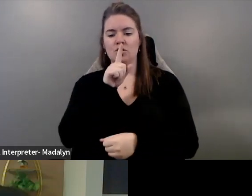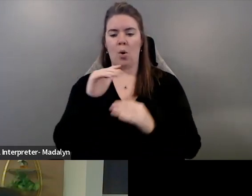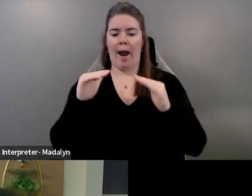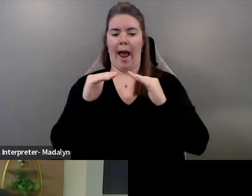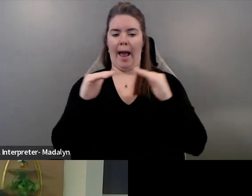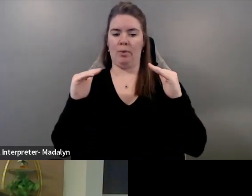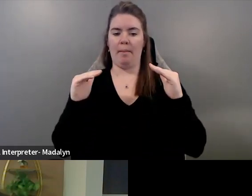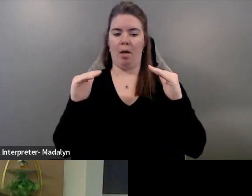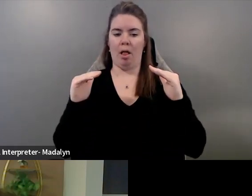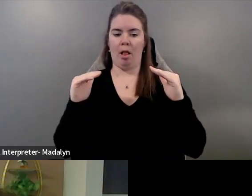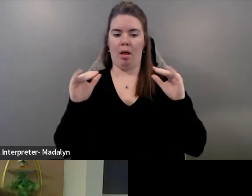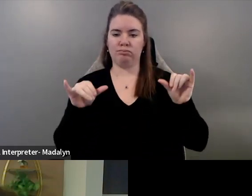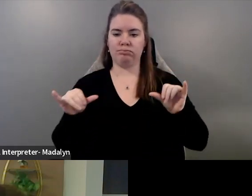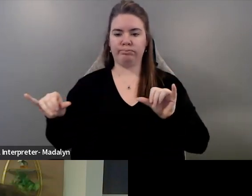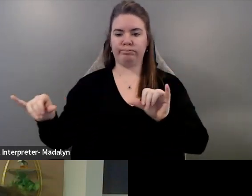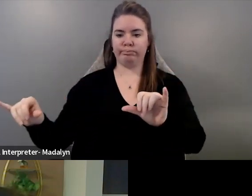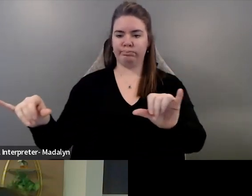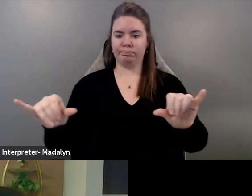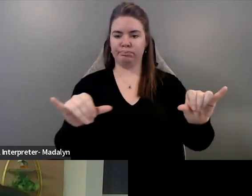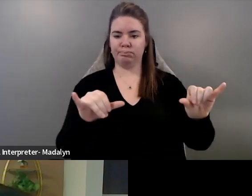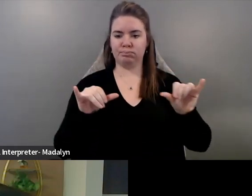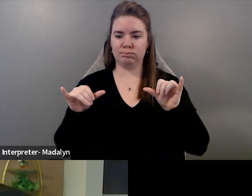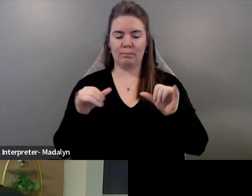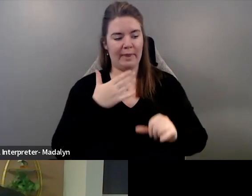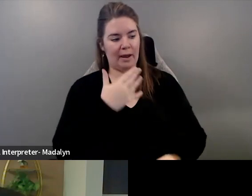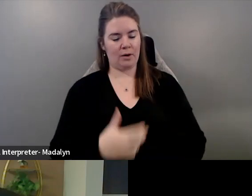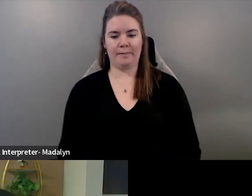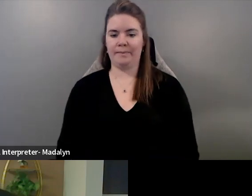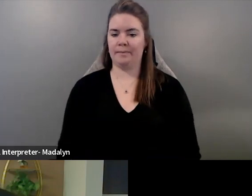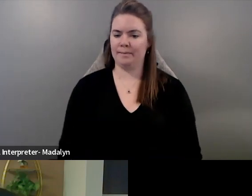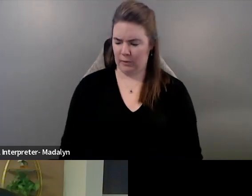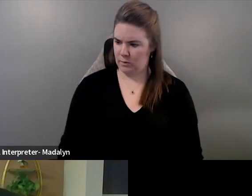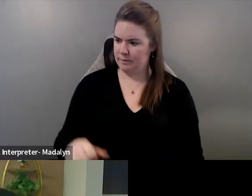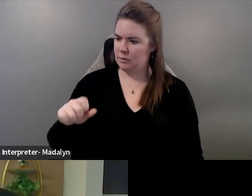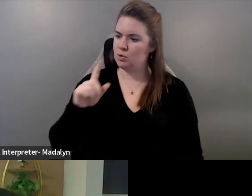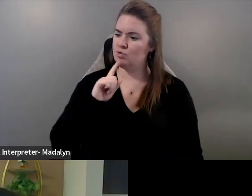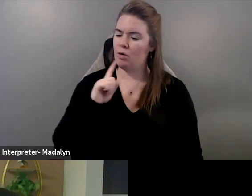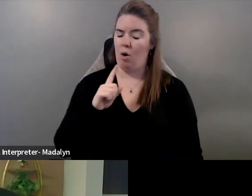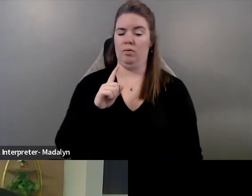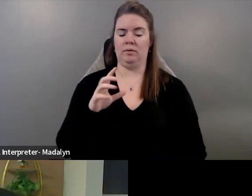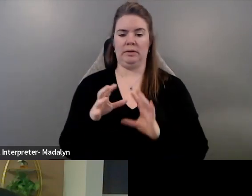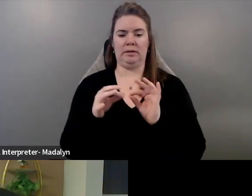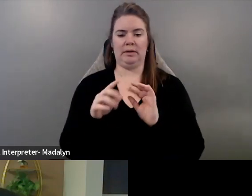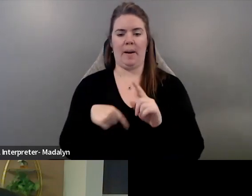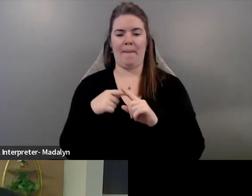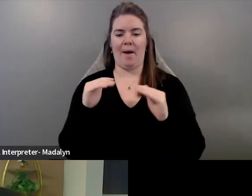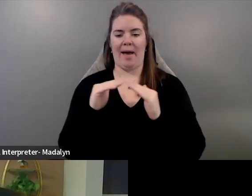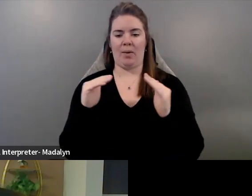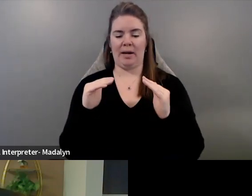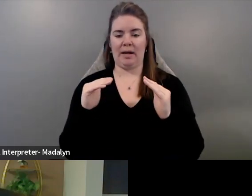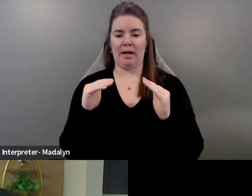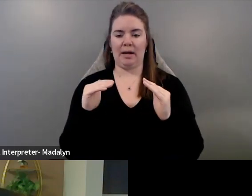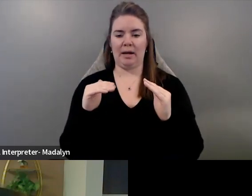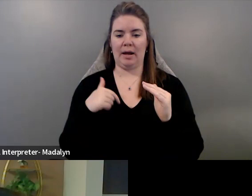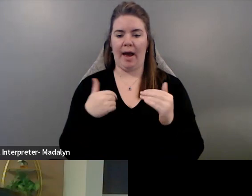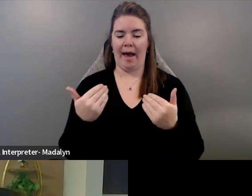across the board. So thank you. Absolutely. And speaking of equity, I did forget to mention in my description, I have Tourette syndrome.